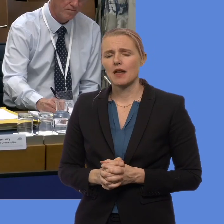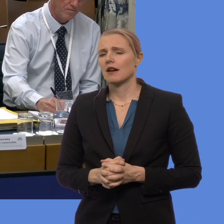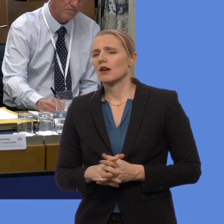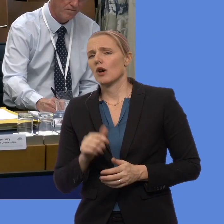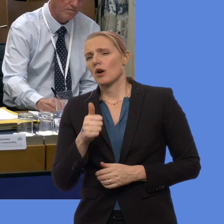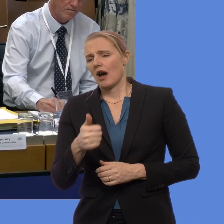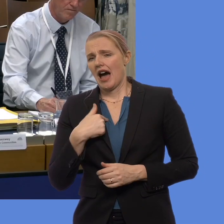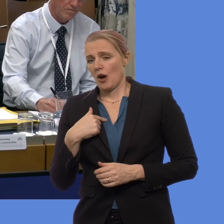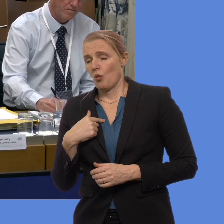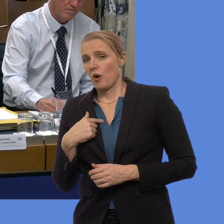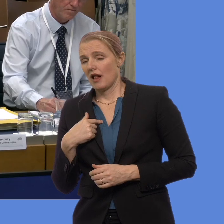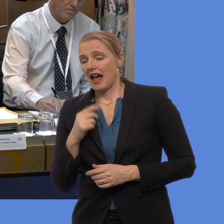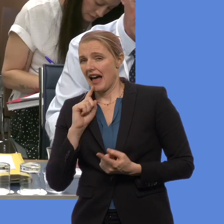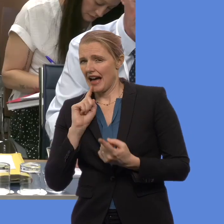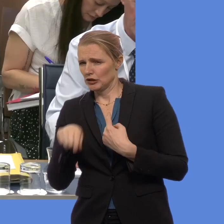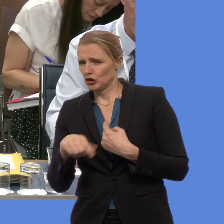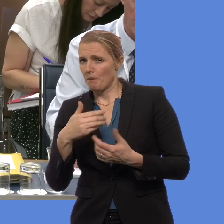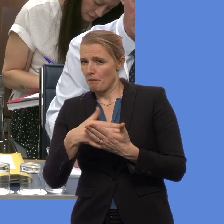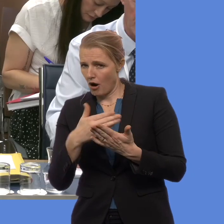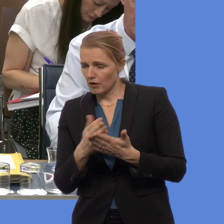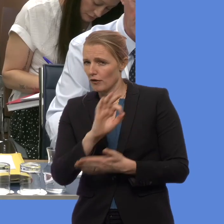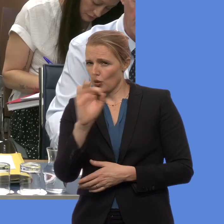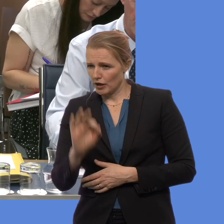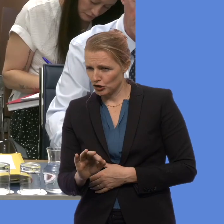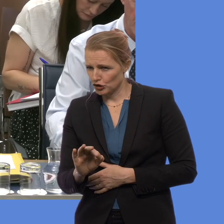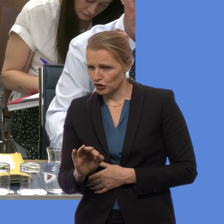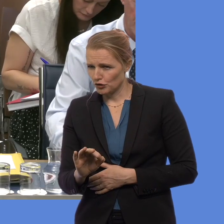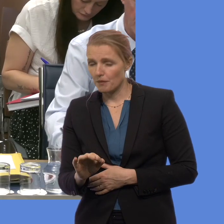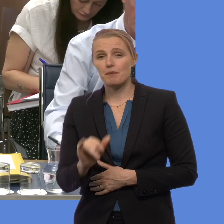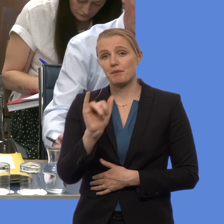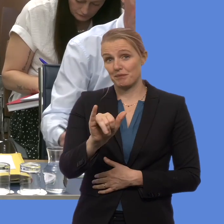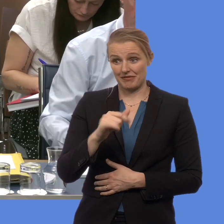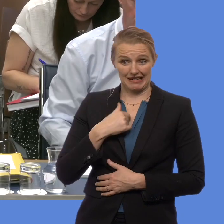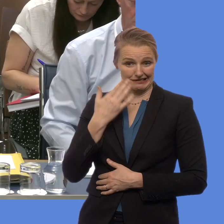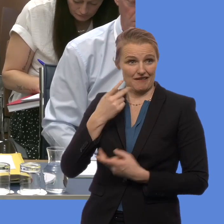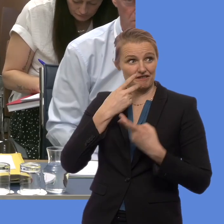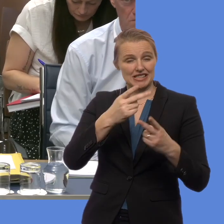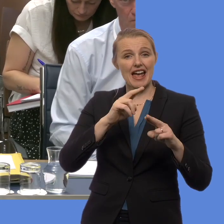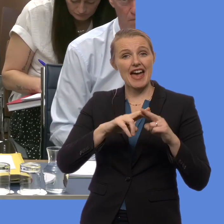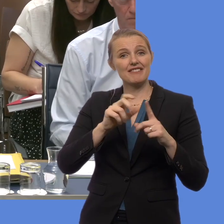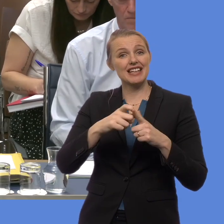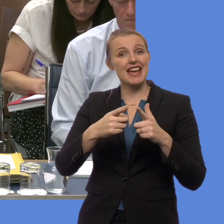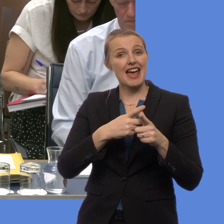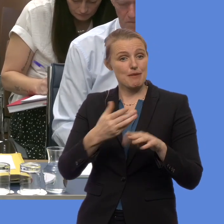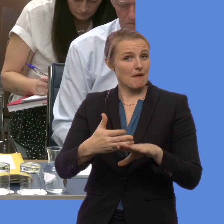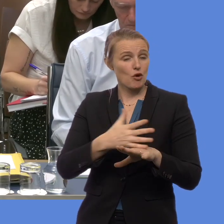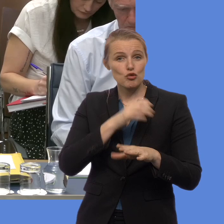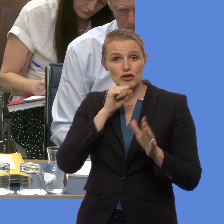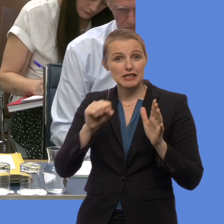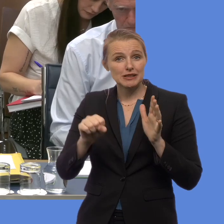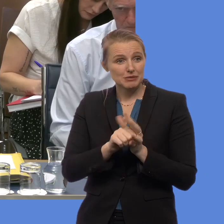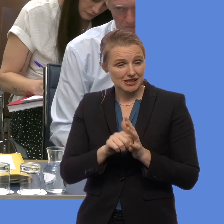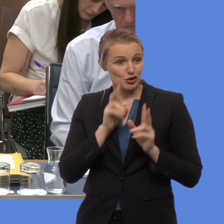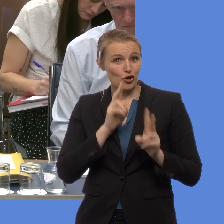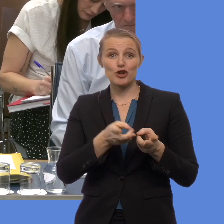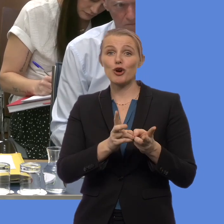pass the numbers question to Tommy. Yes, I went and visited the Full Deaf Association before Christmas. I saw some of their interpreting